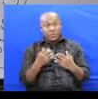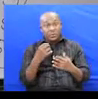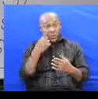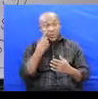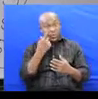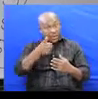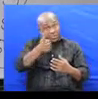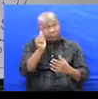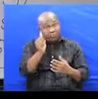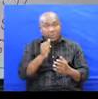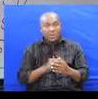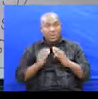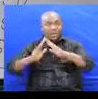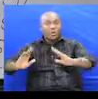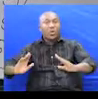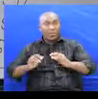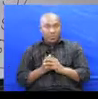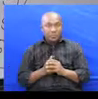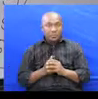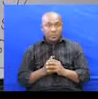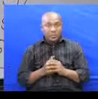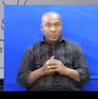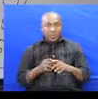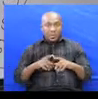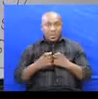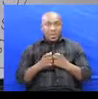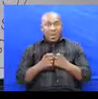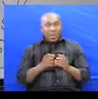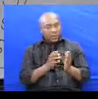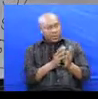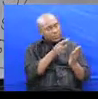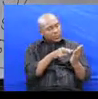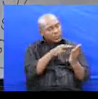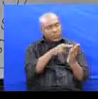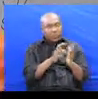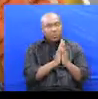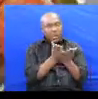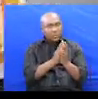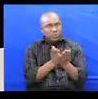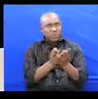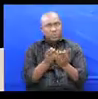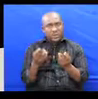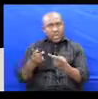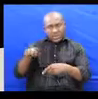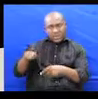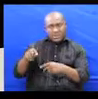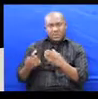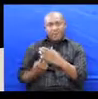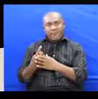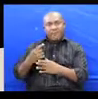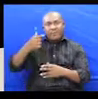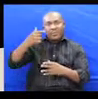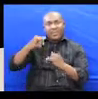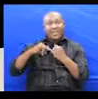try at home, and by consulting different books, especially this from Thai, you can also get